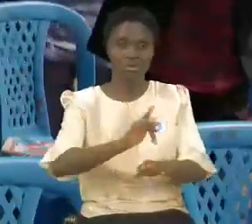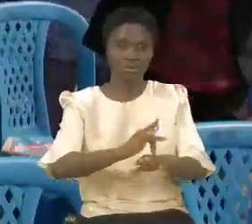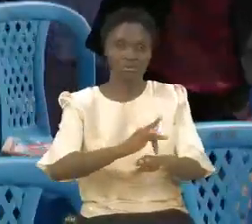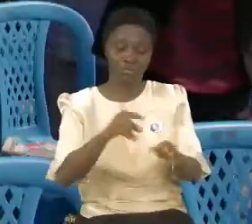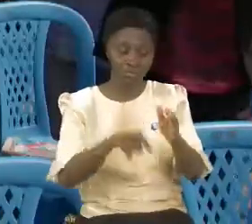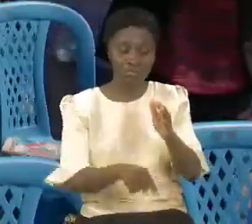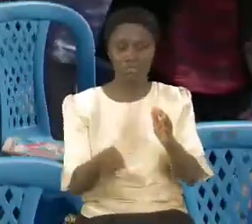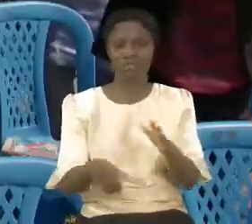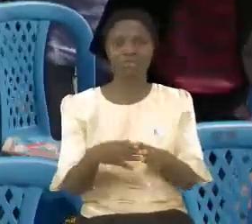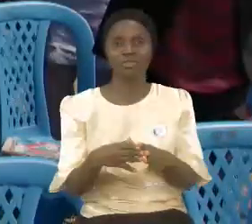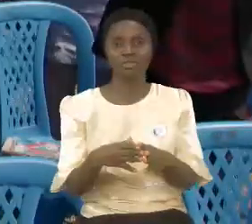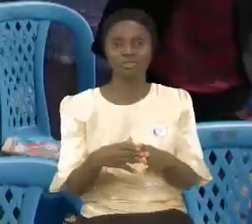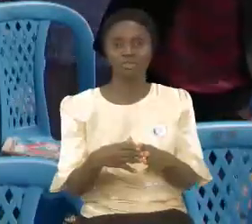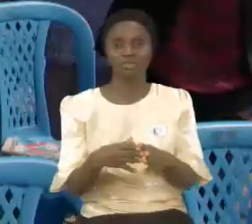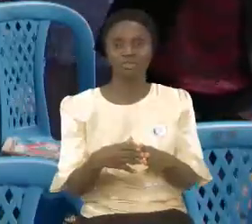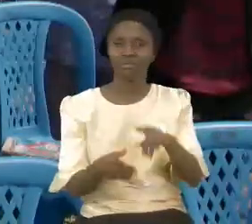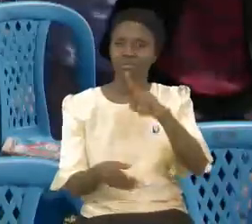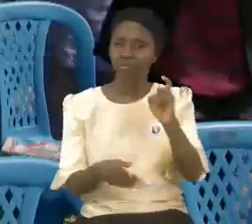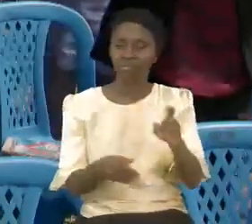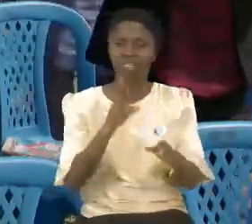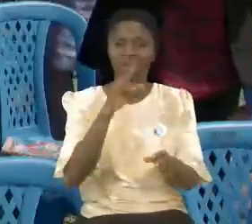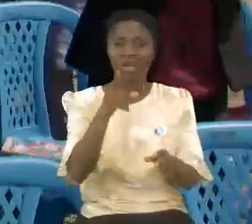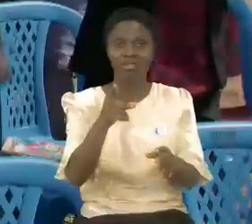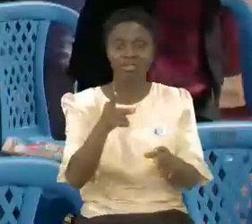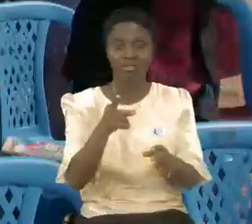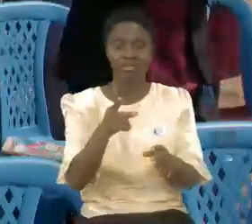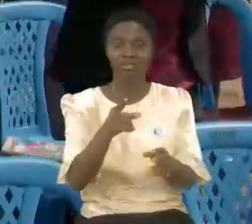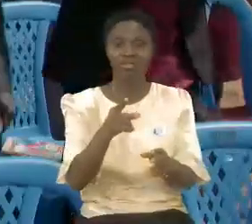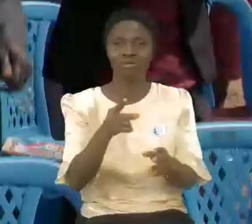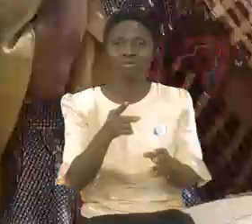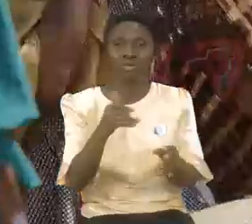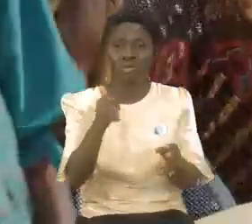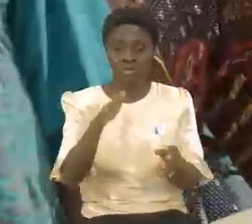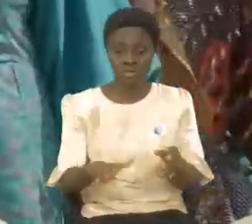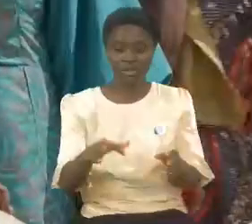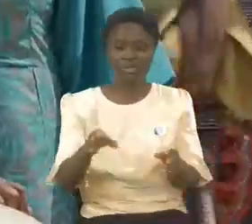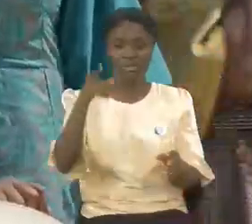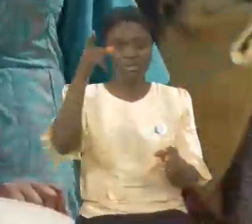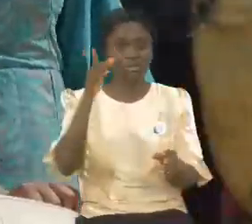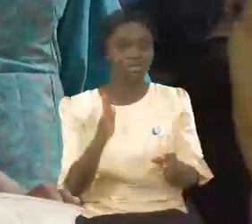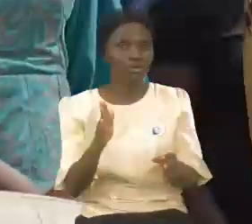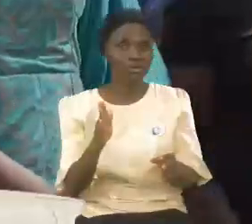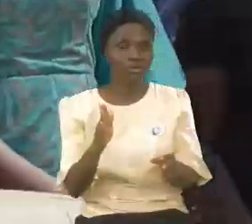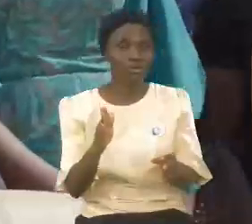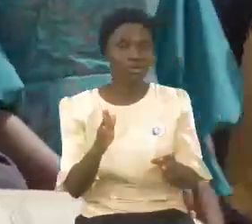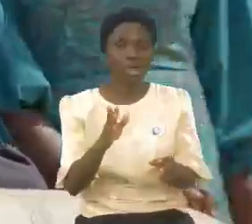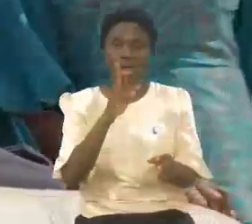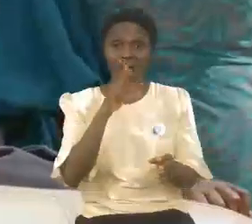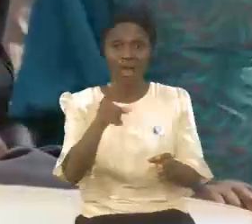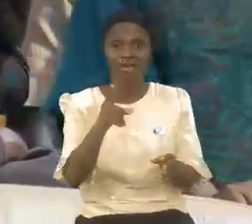forgiven? Are you a real child of God? And in all the commotion of the world, are you under